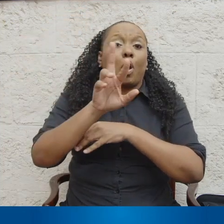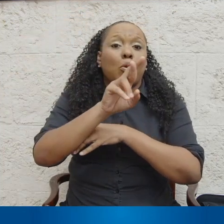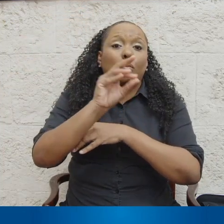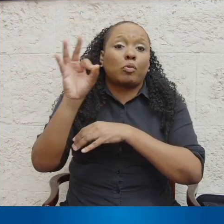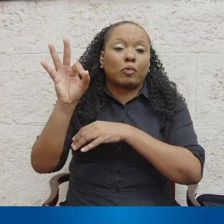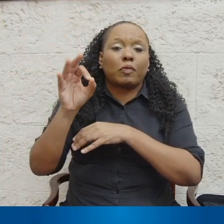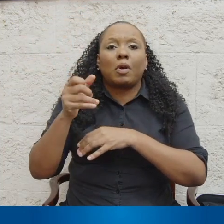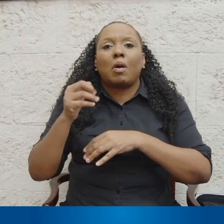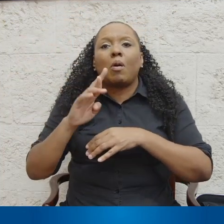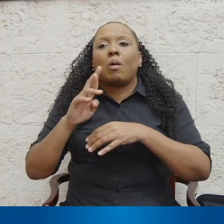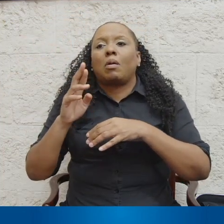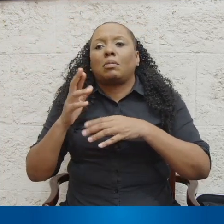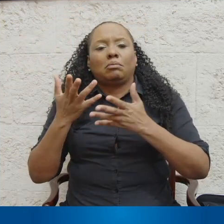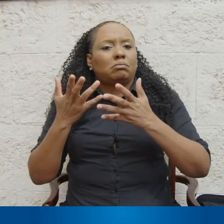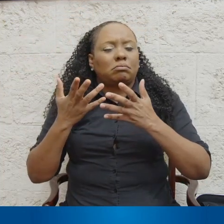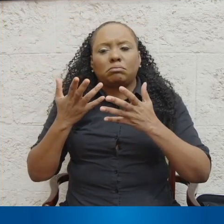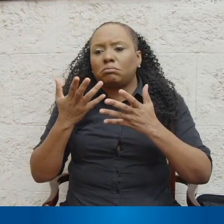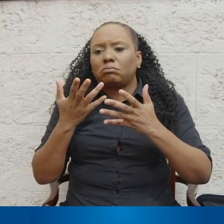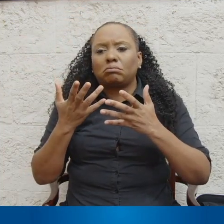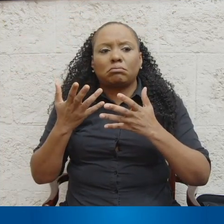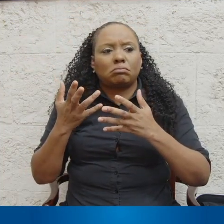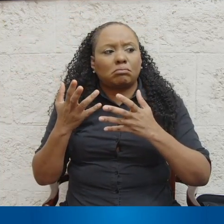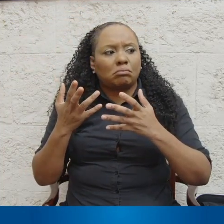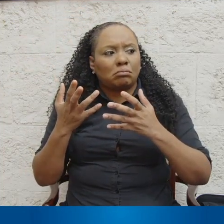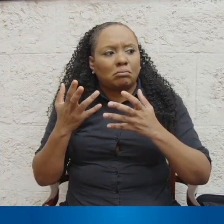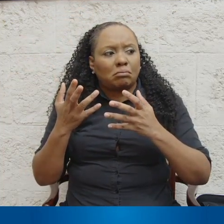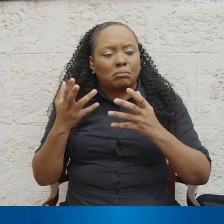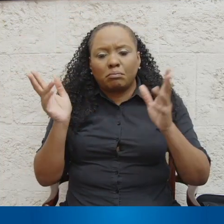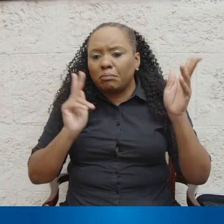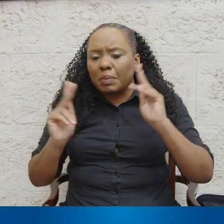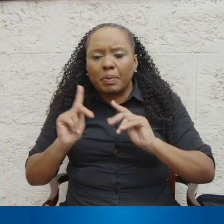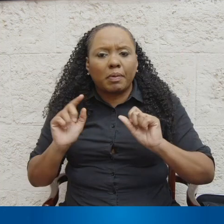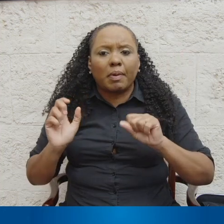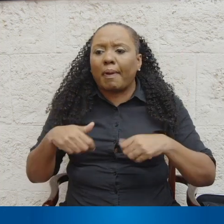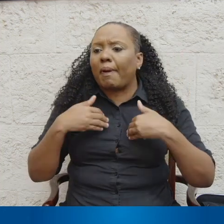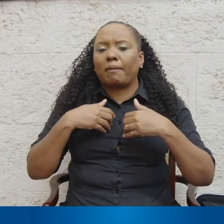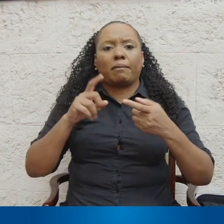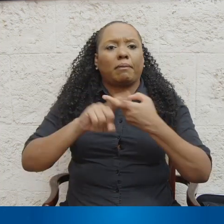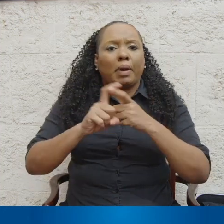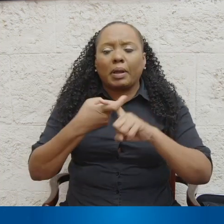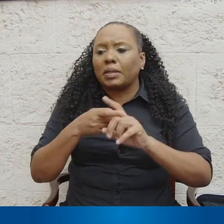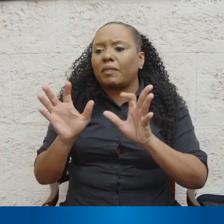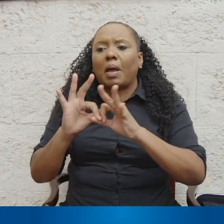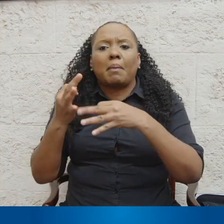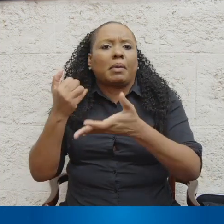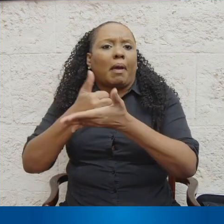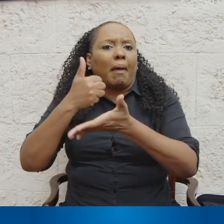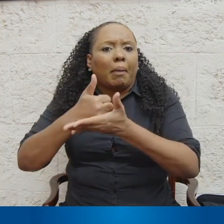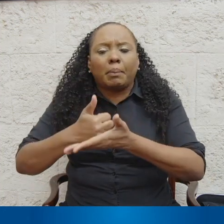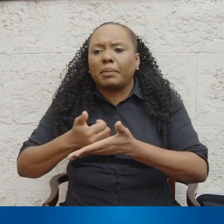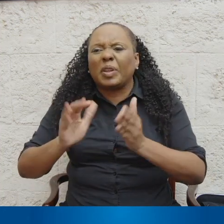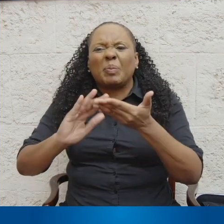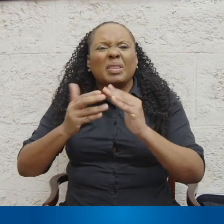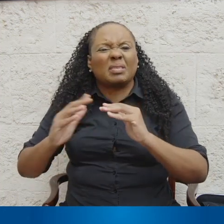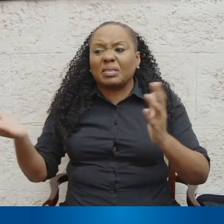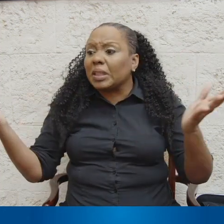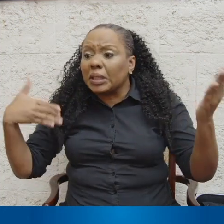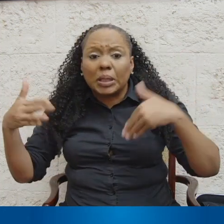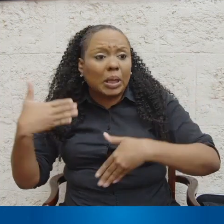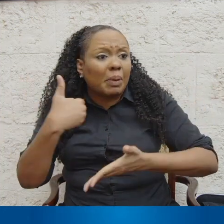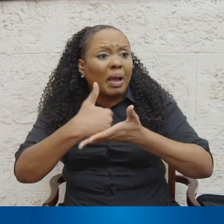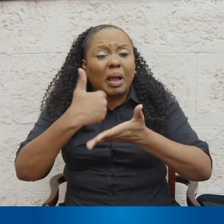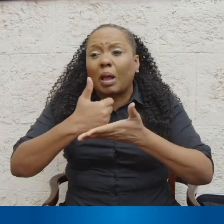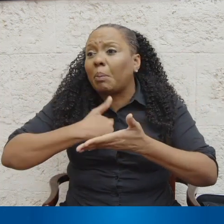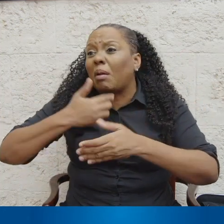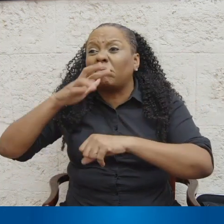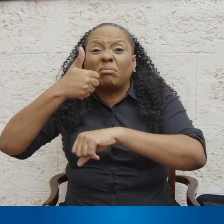think that as you distribute them, people will use themselves, friends, family, neighbors, and get communities involved to help